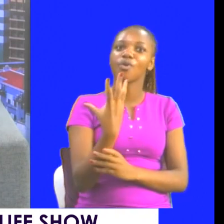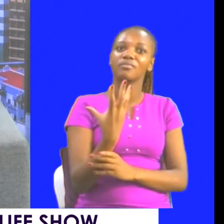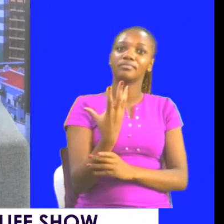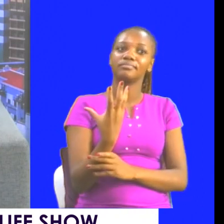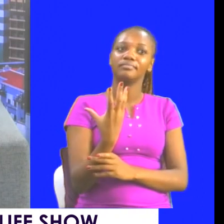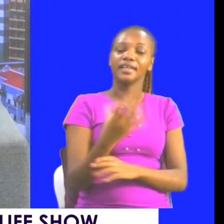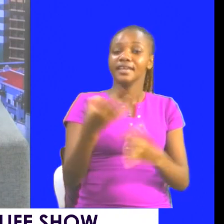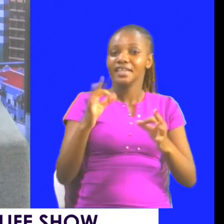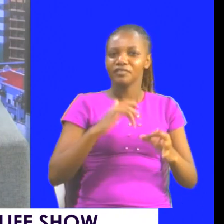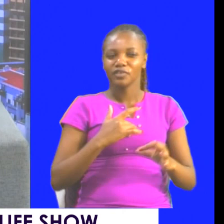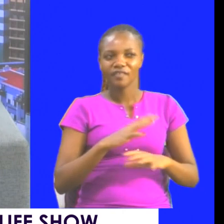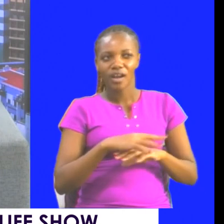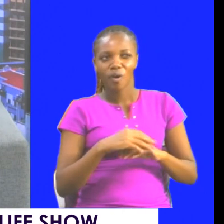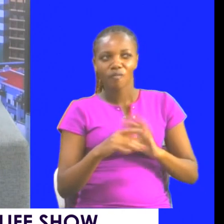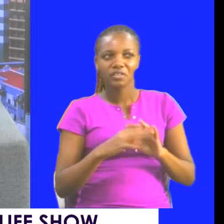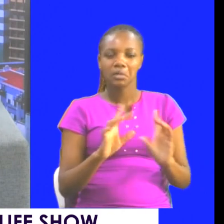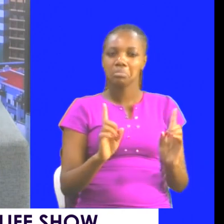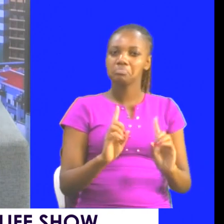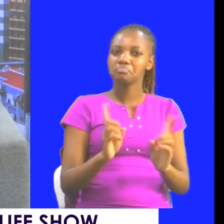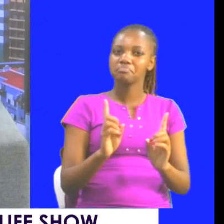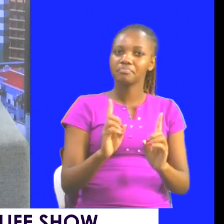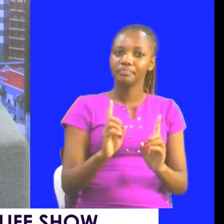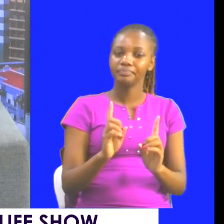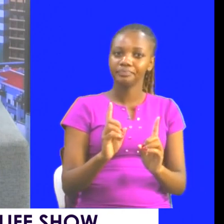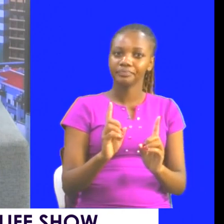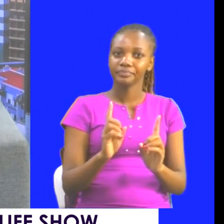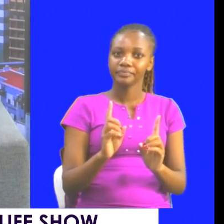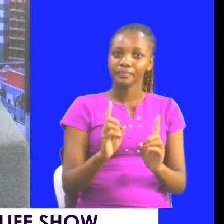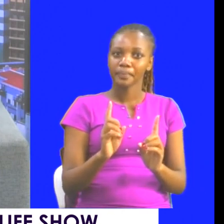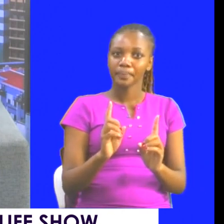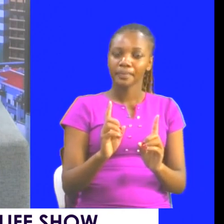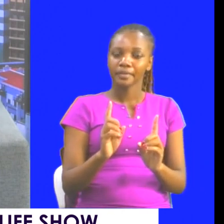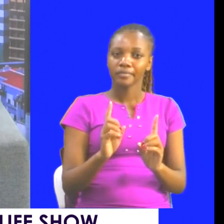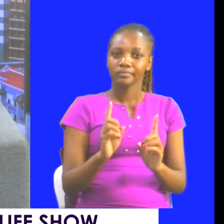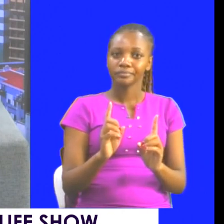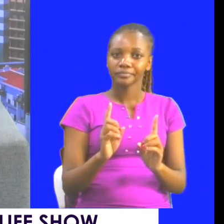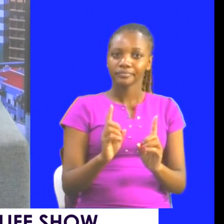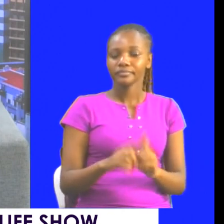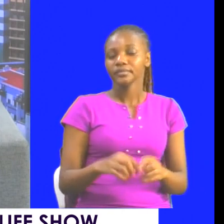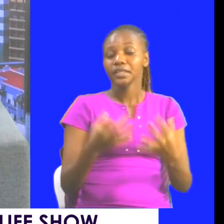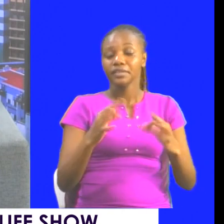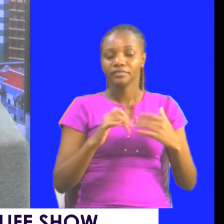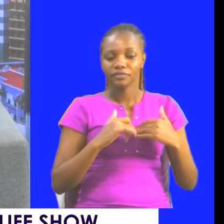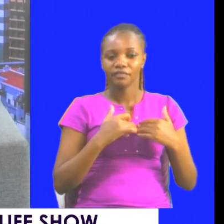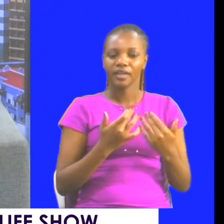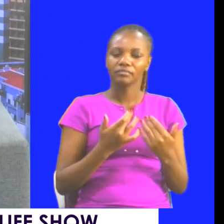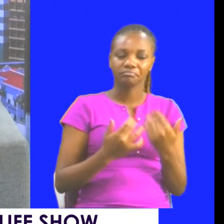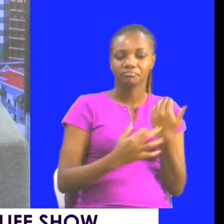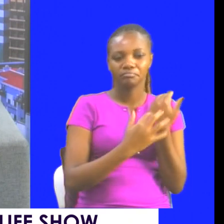you're uncomfortable with that level of poverty, with that level of lack, with that level